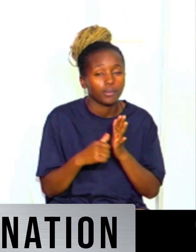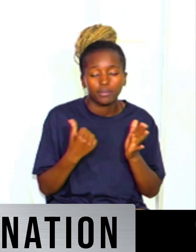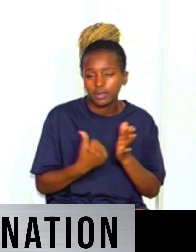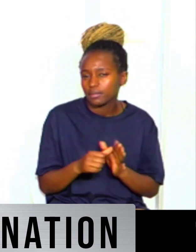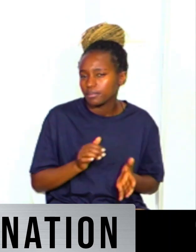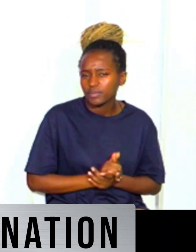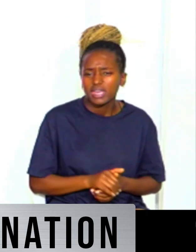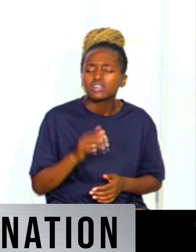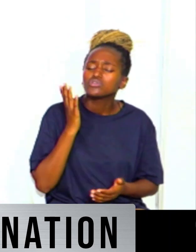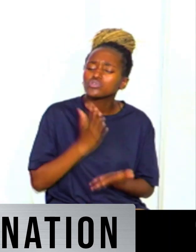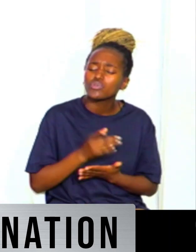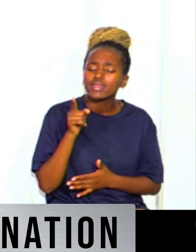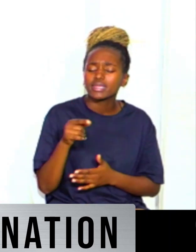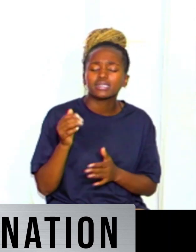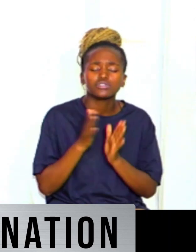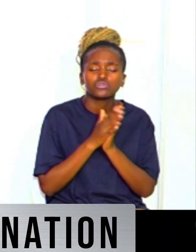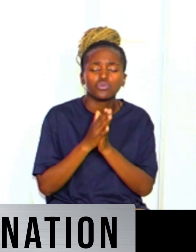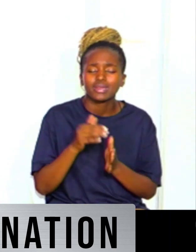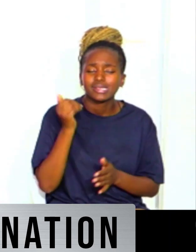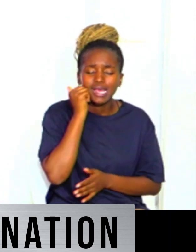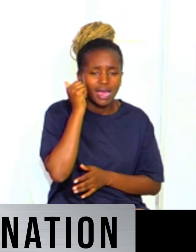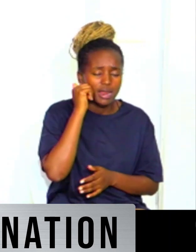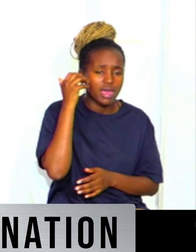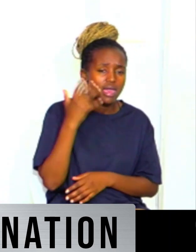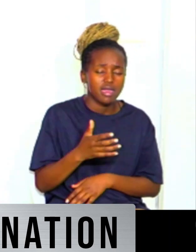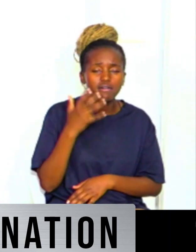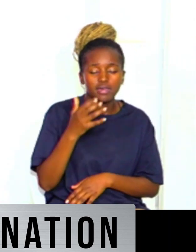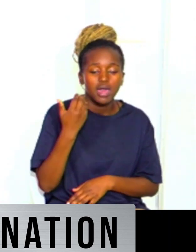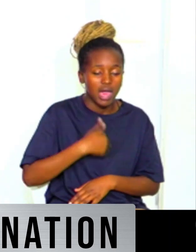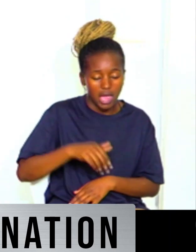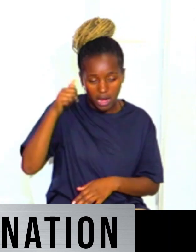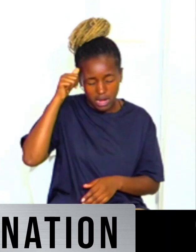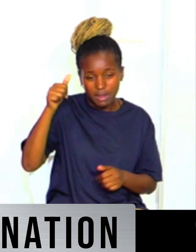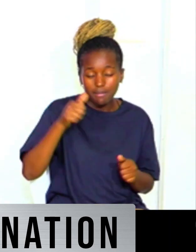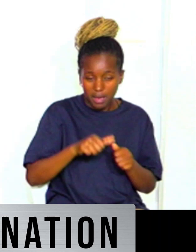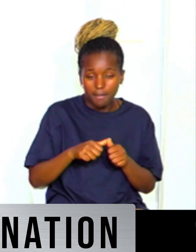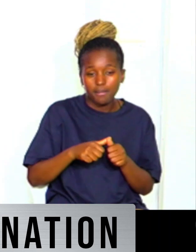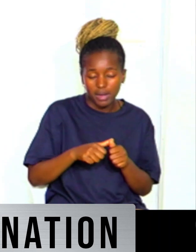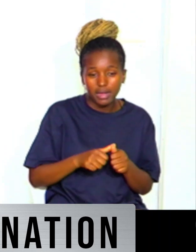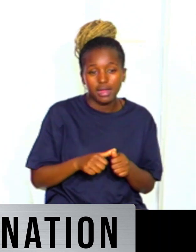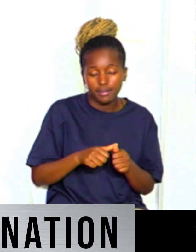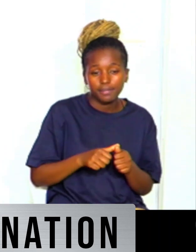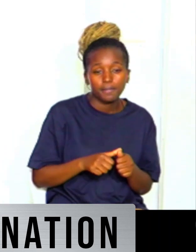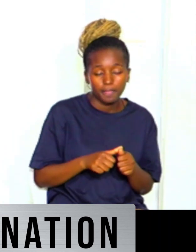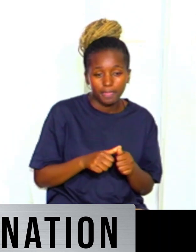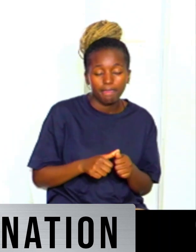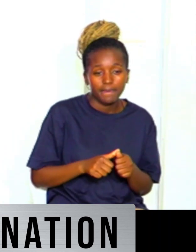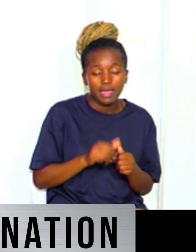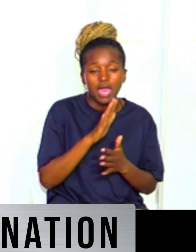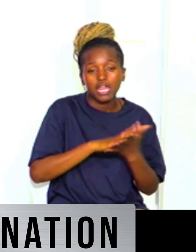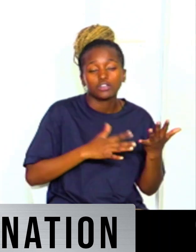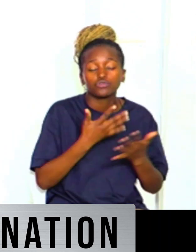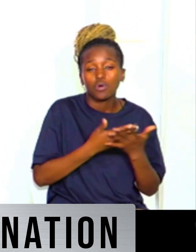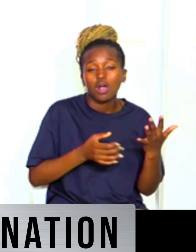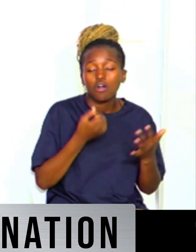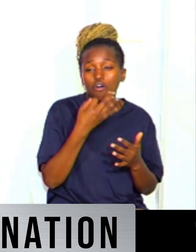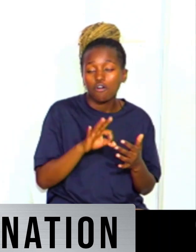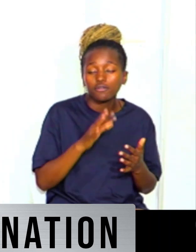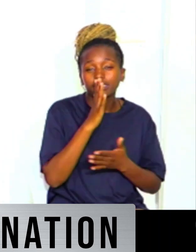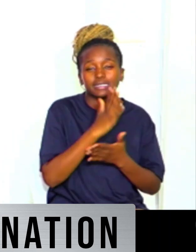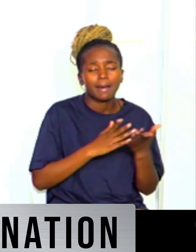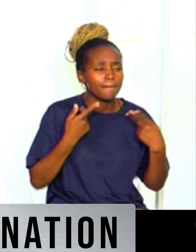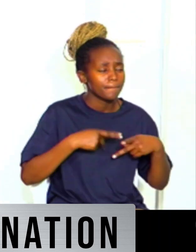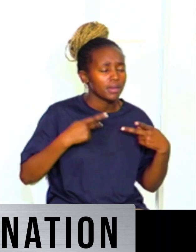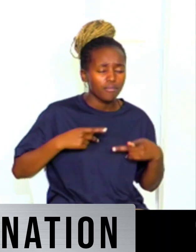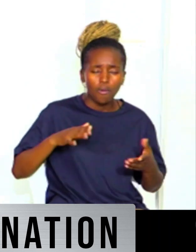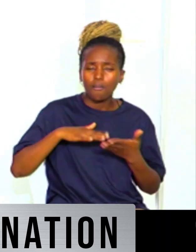sad. Even the net worth of a certain cabinet secretary is more than even the president of certain country. That doesn't make